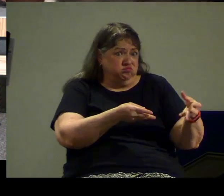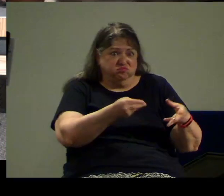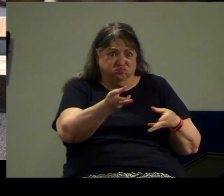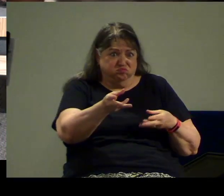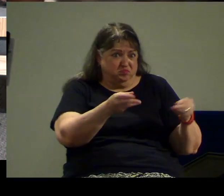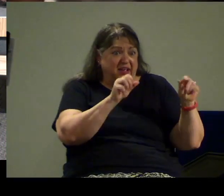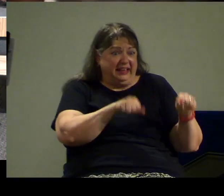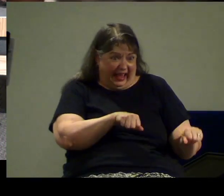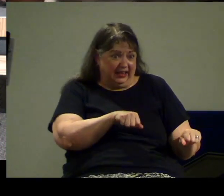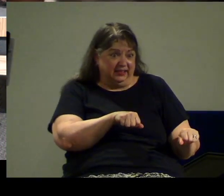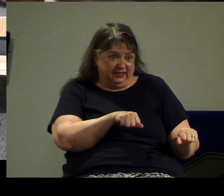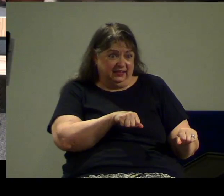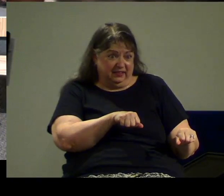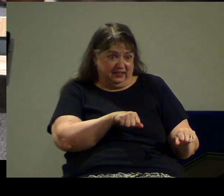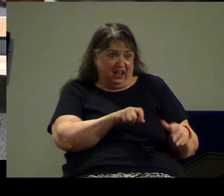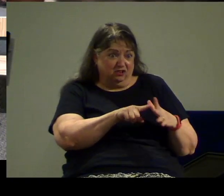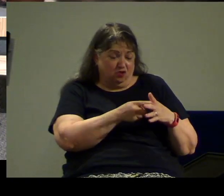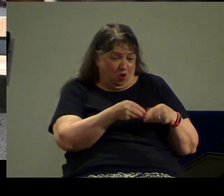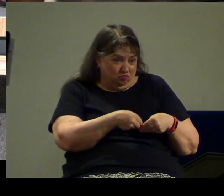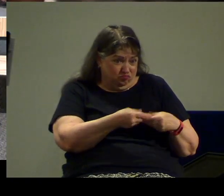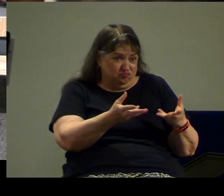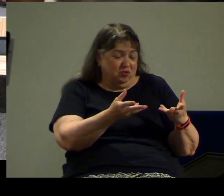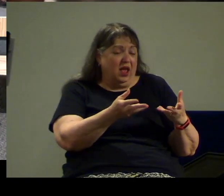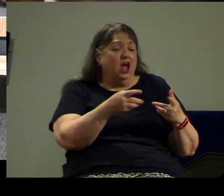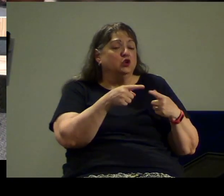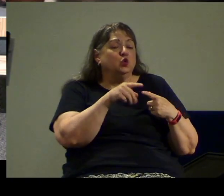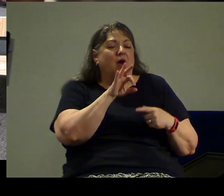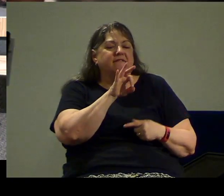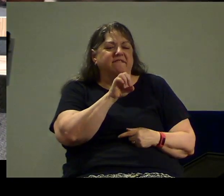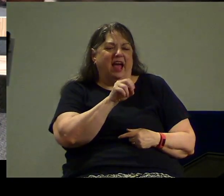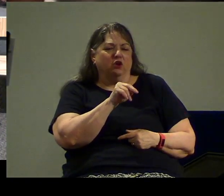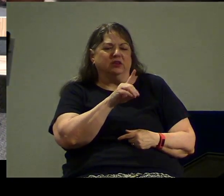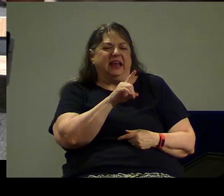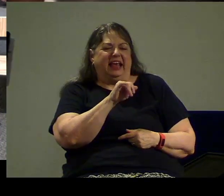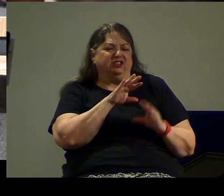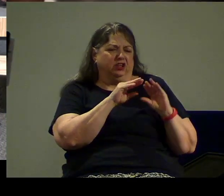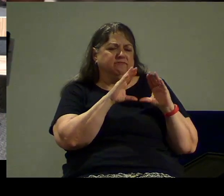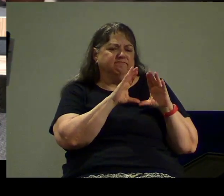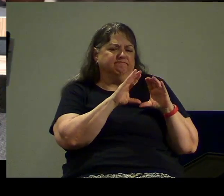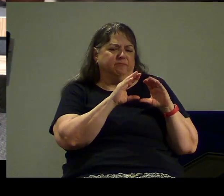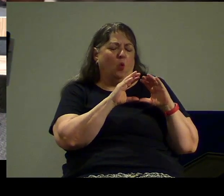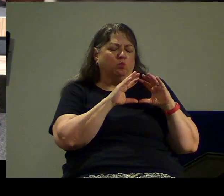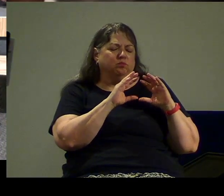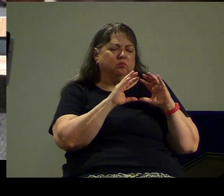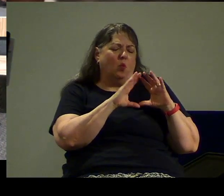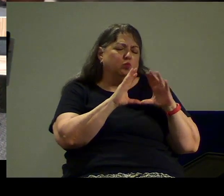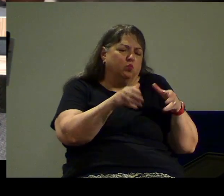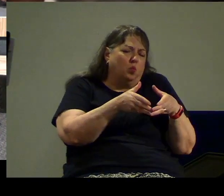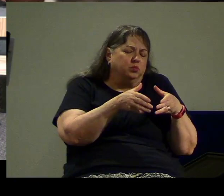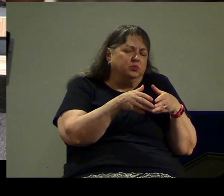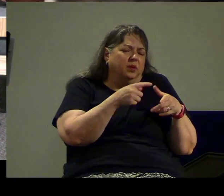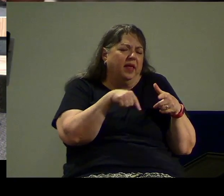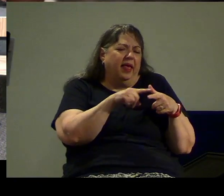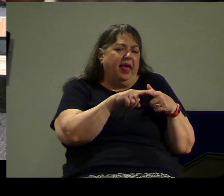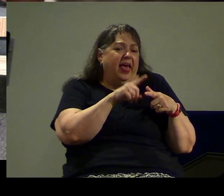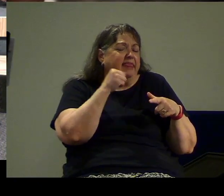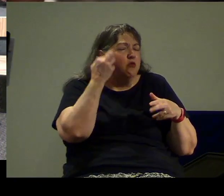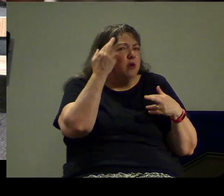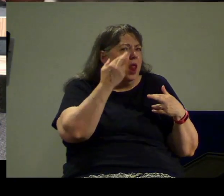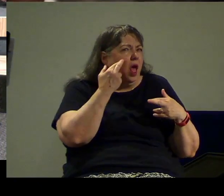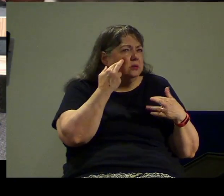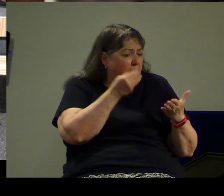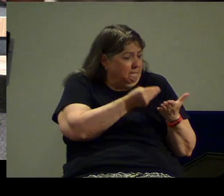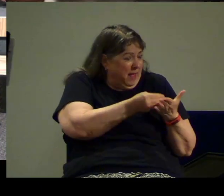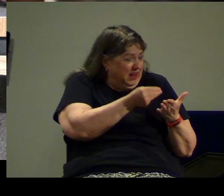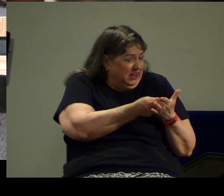had started to give it away in foundation. They realized they couldn't take it with them. And the